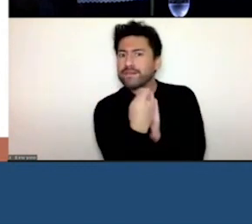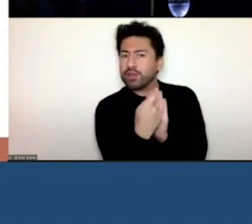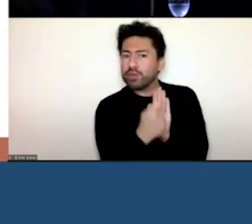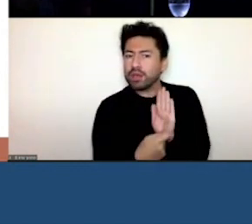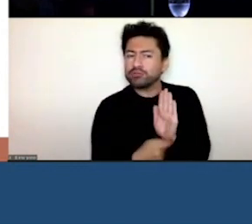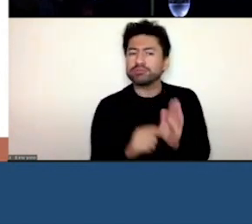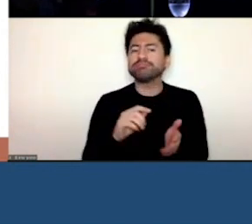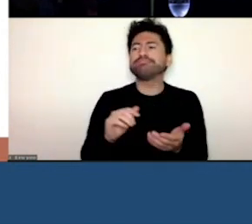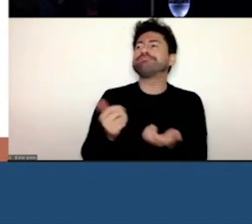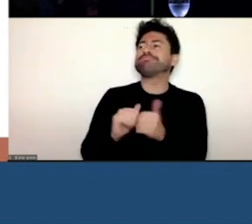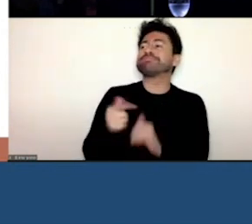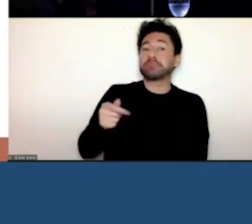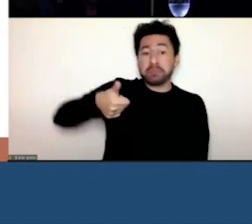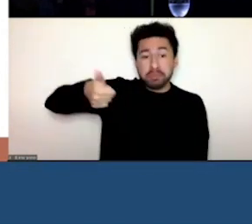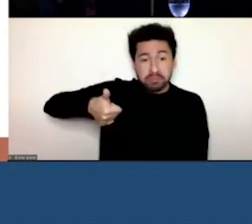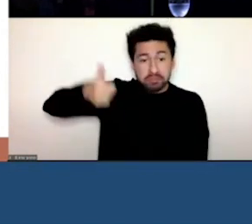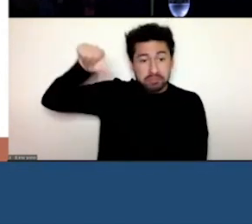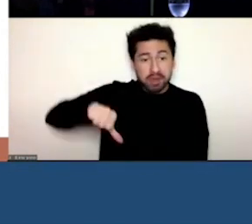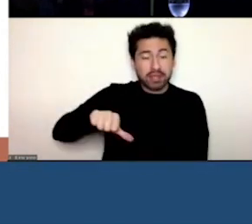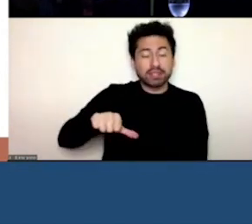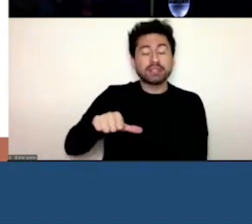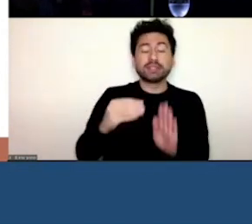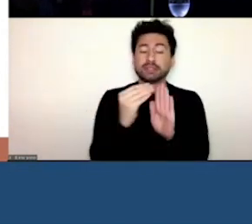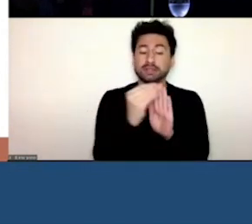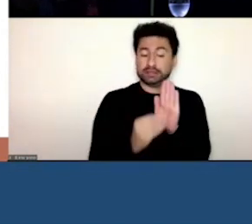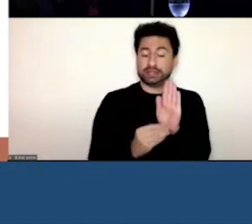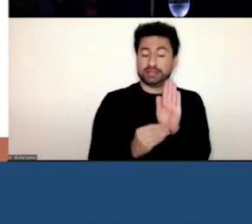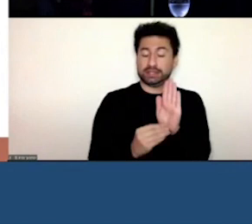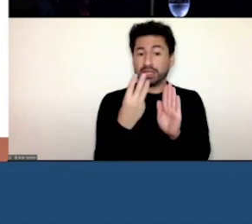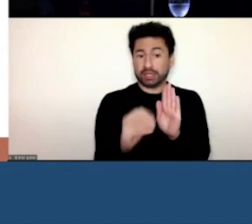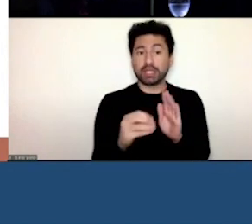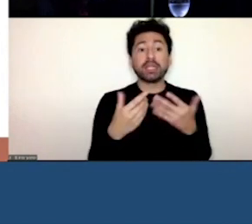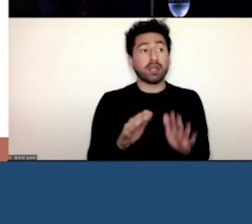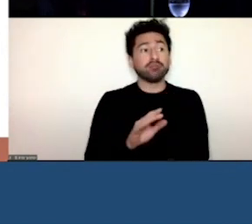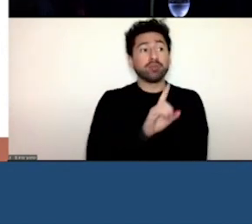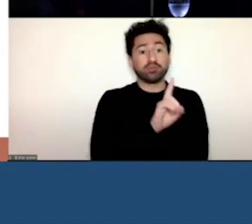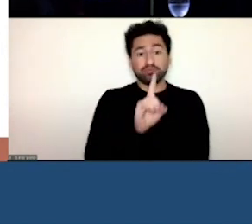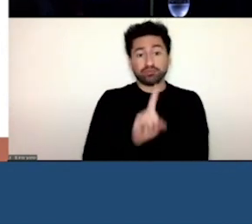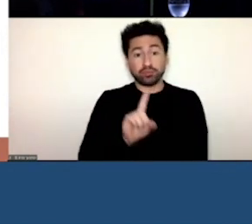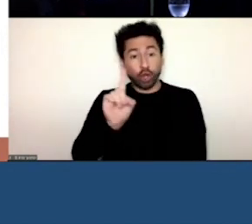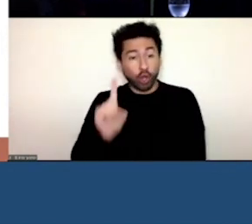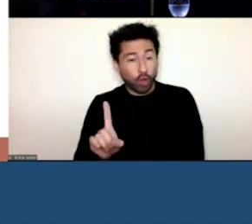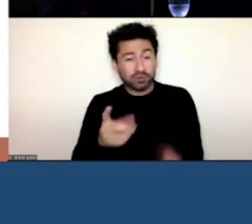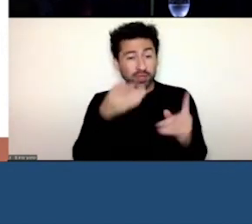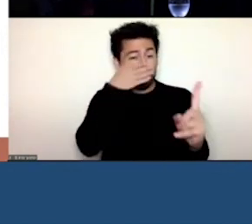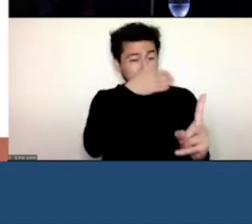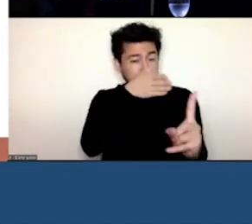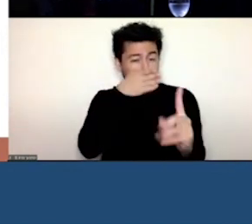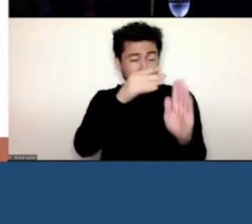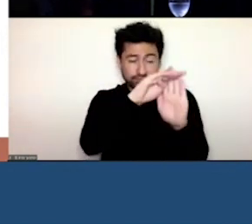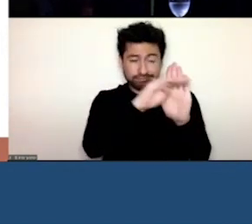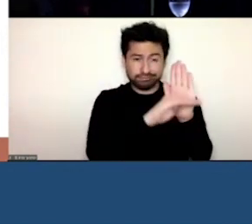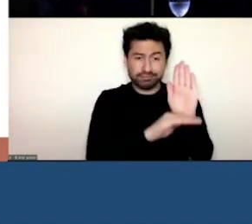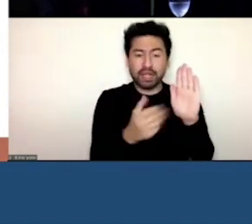of what has happened, what is happening with the Agenda 2030. We have evaluated the 11 of